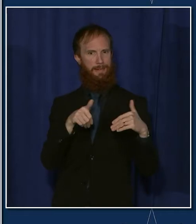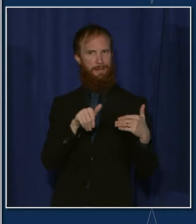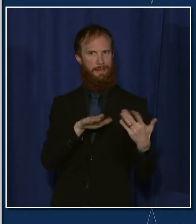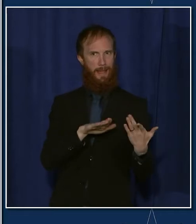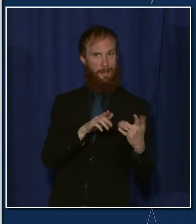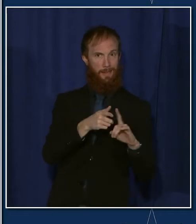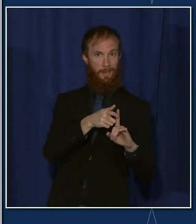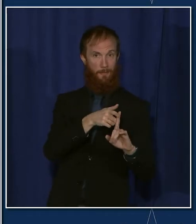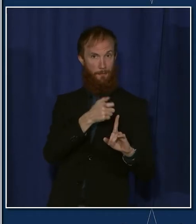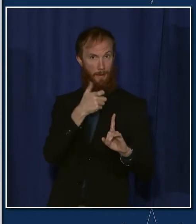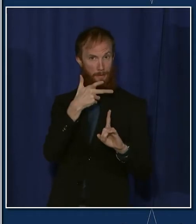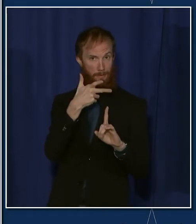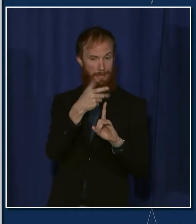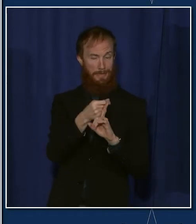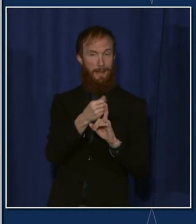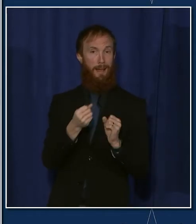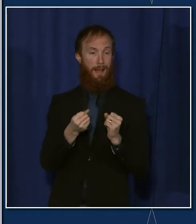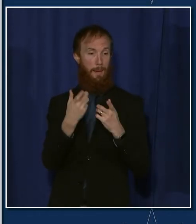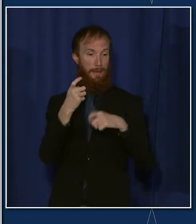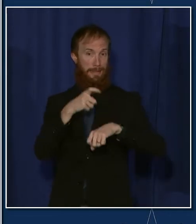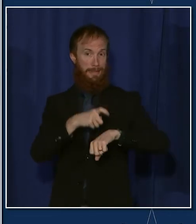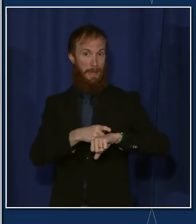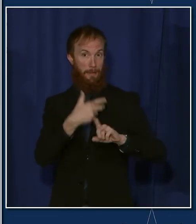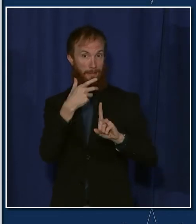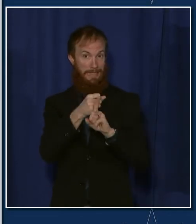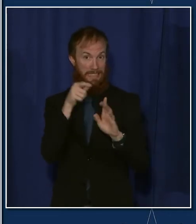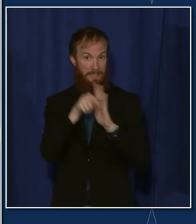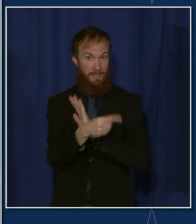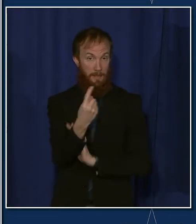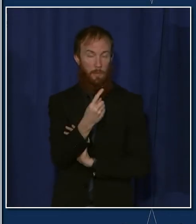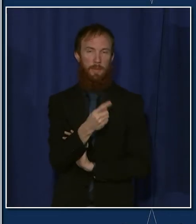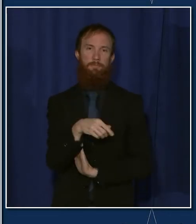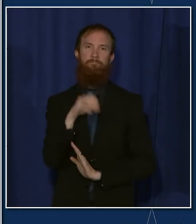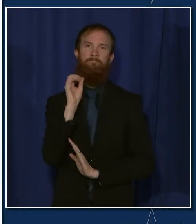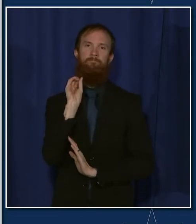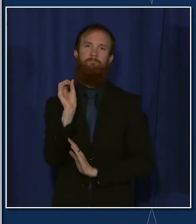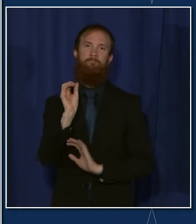COVID vaccination in the city of Chicago? 0.